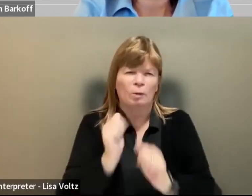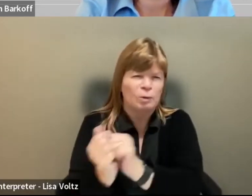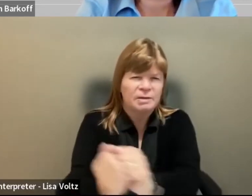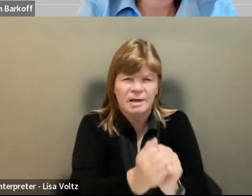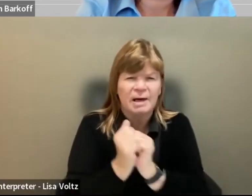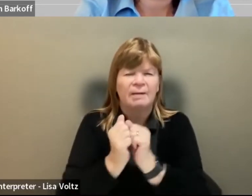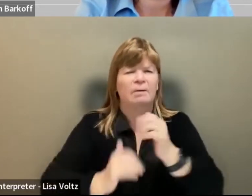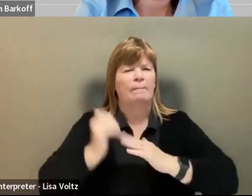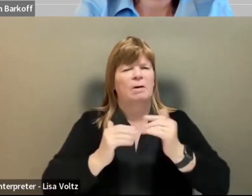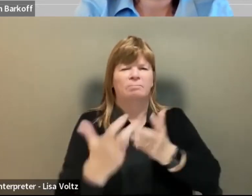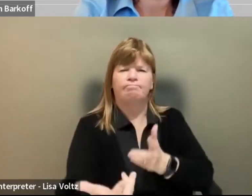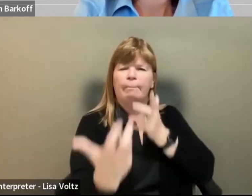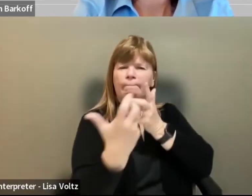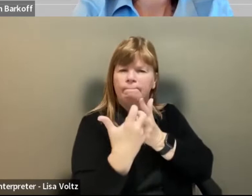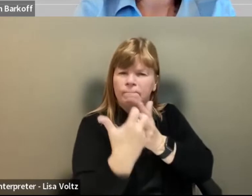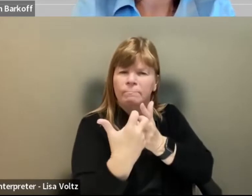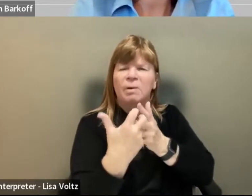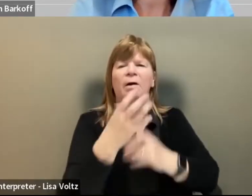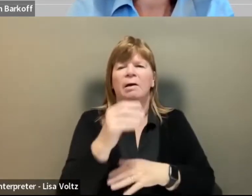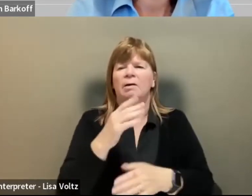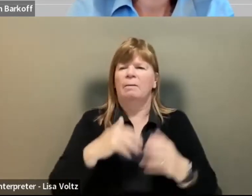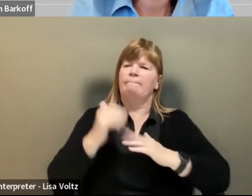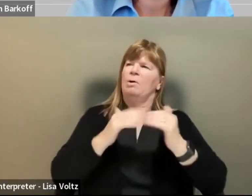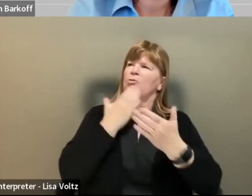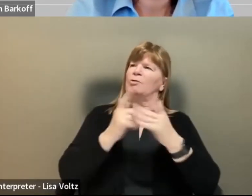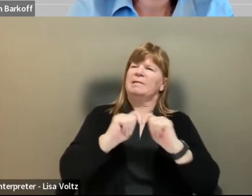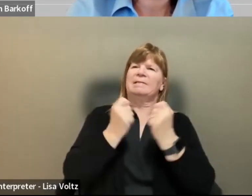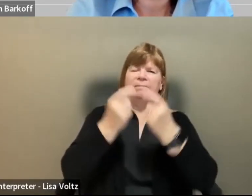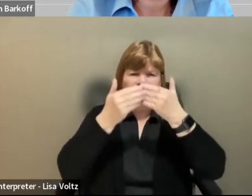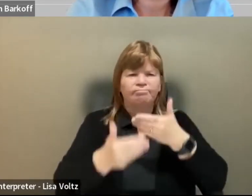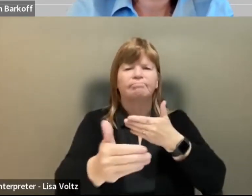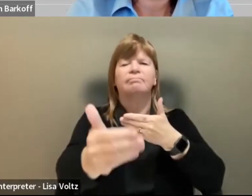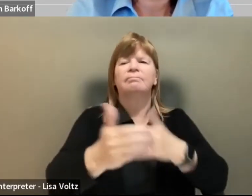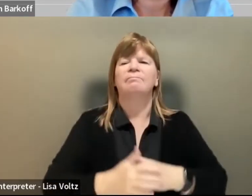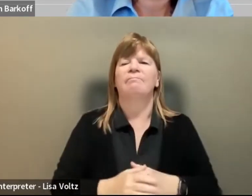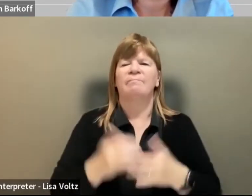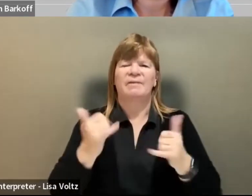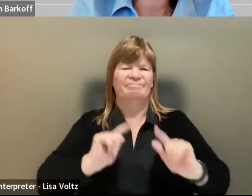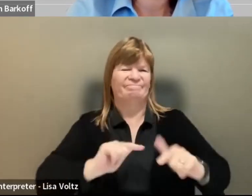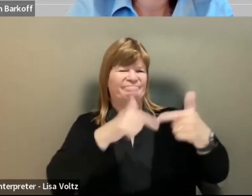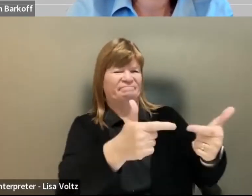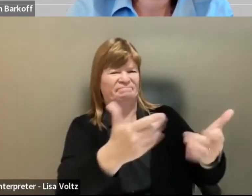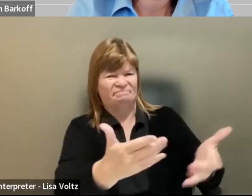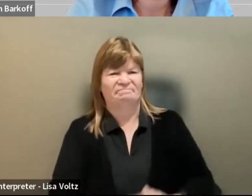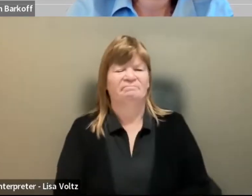partnership and building a really great team to move forward. And I will now turn it back to Sean.